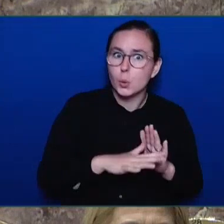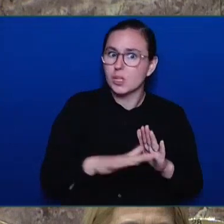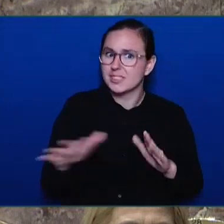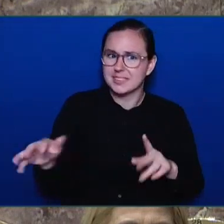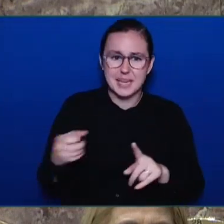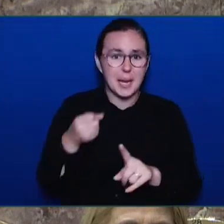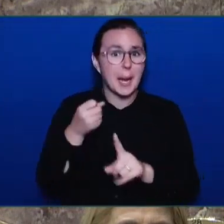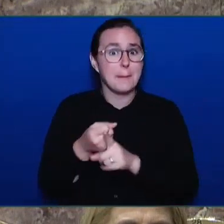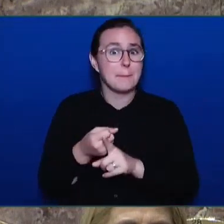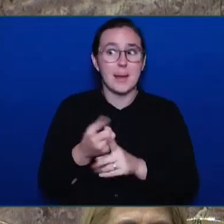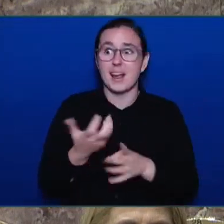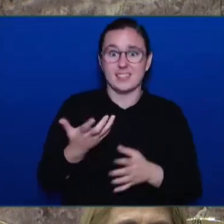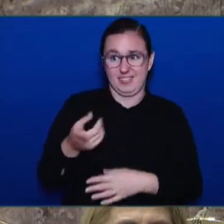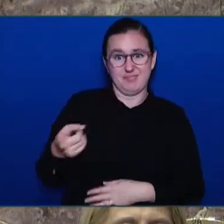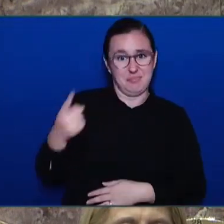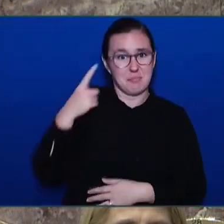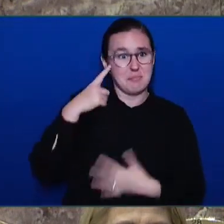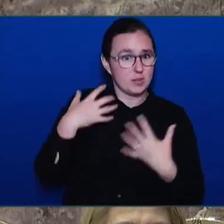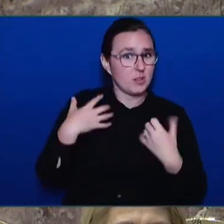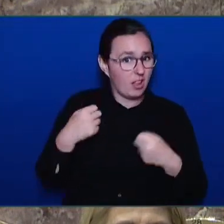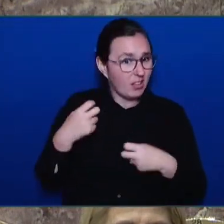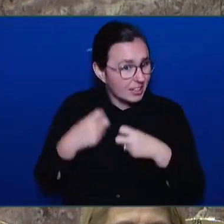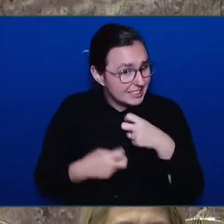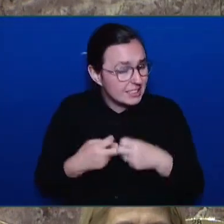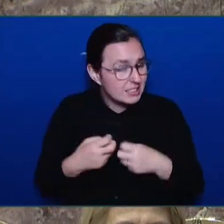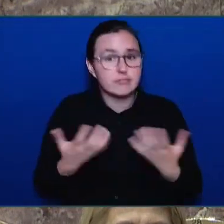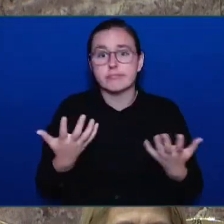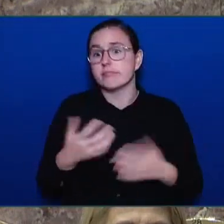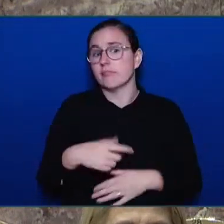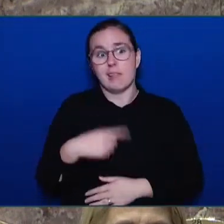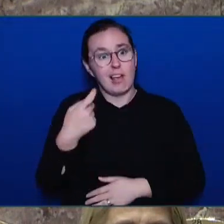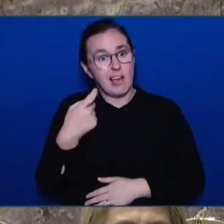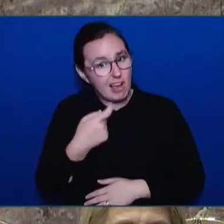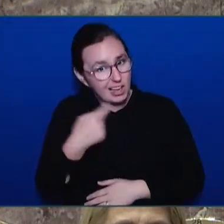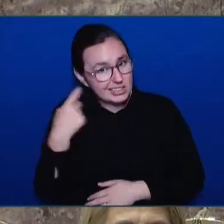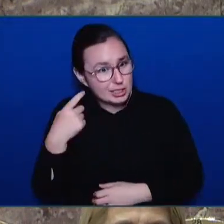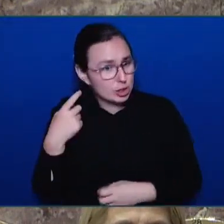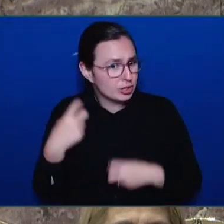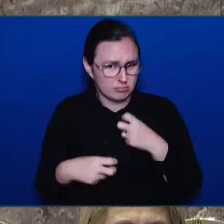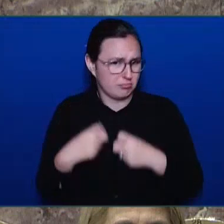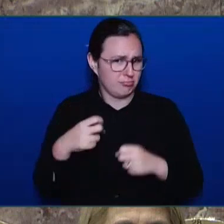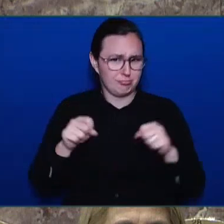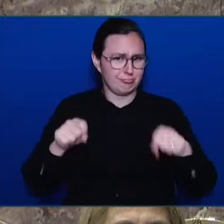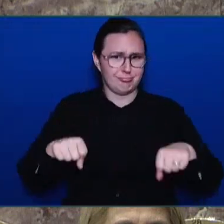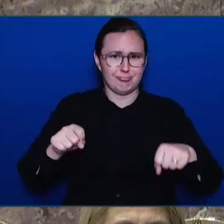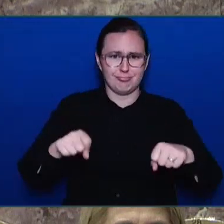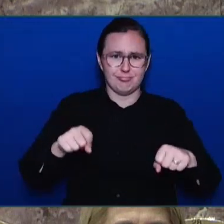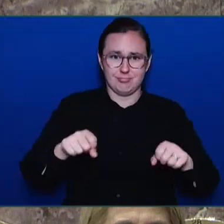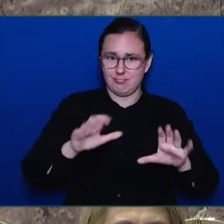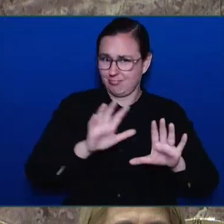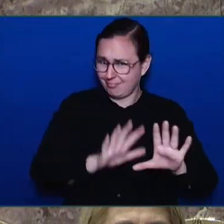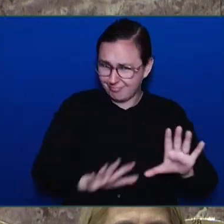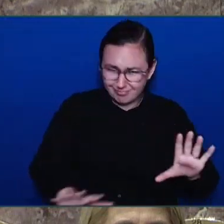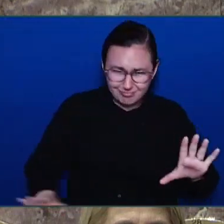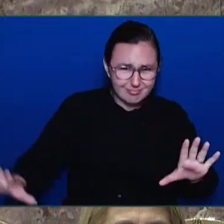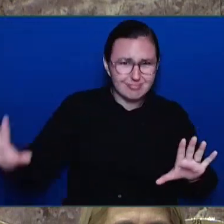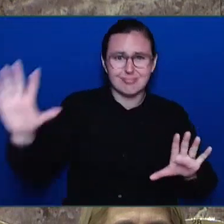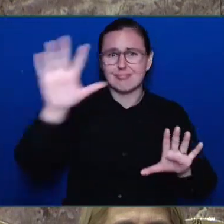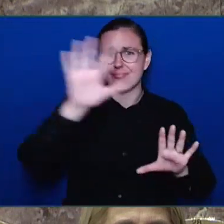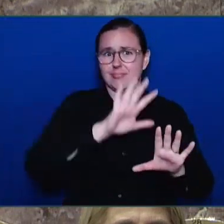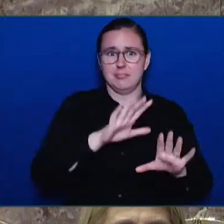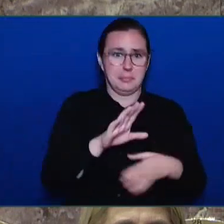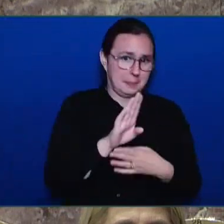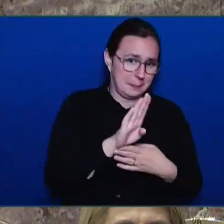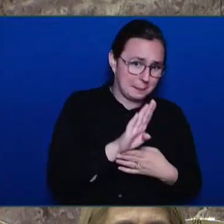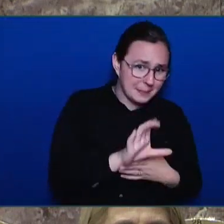is experienced in all jurisdictions of our country, of our continent. Since 2017, our government